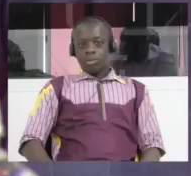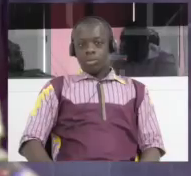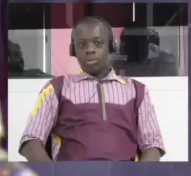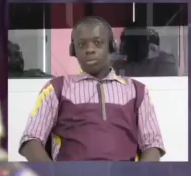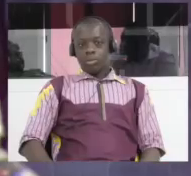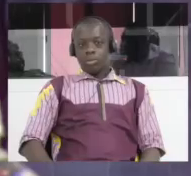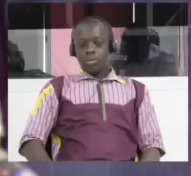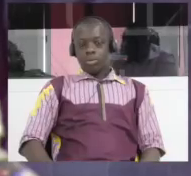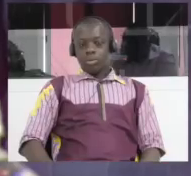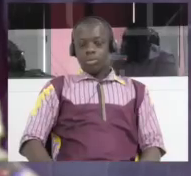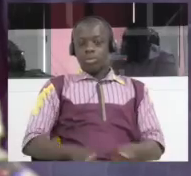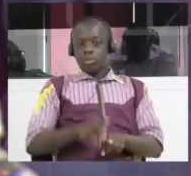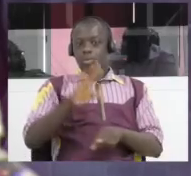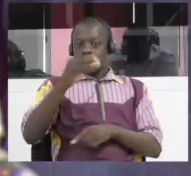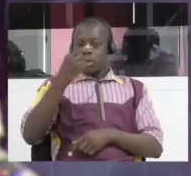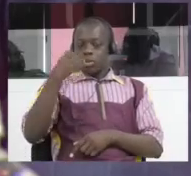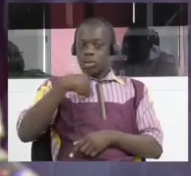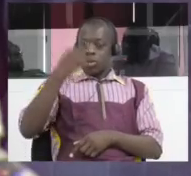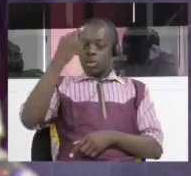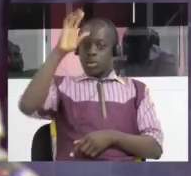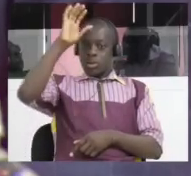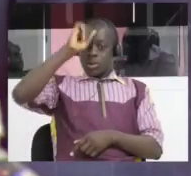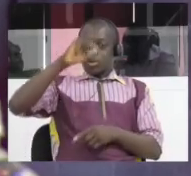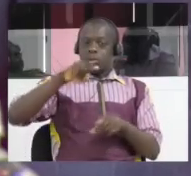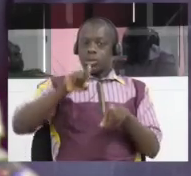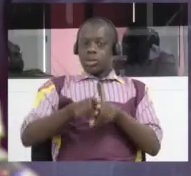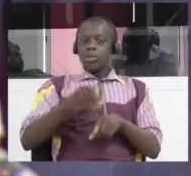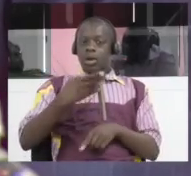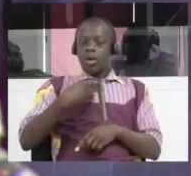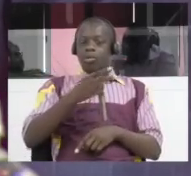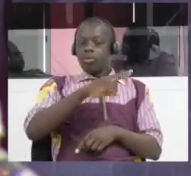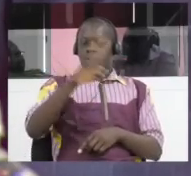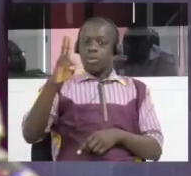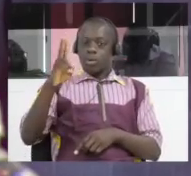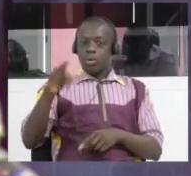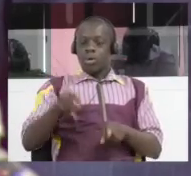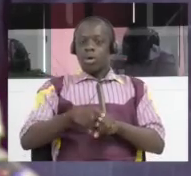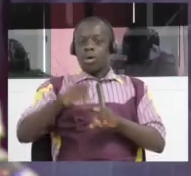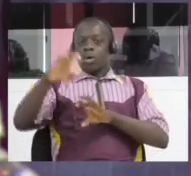So do I understand you to mean that there was no